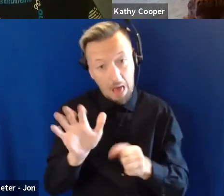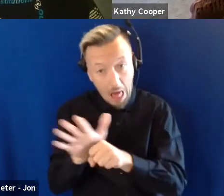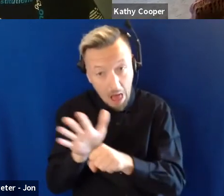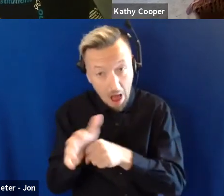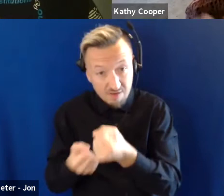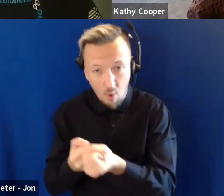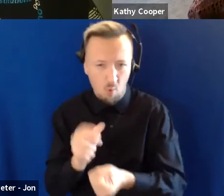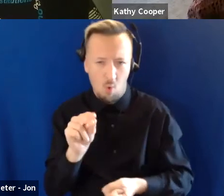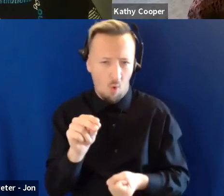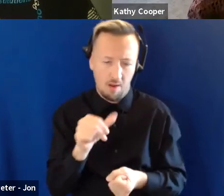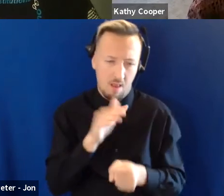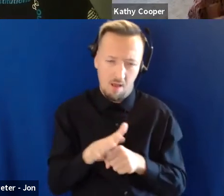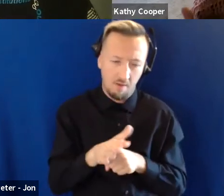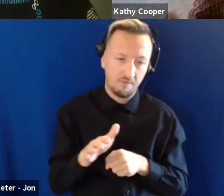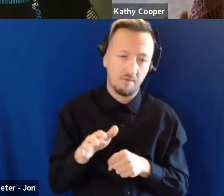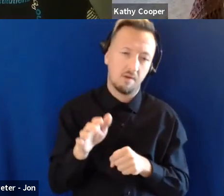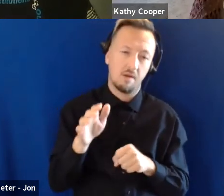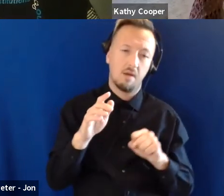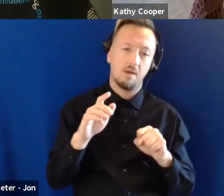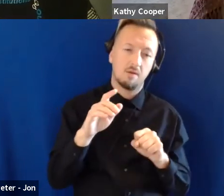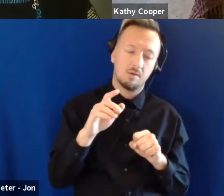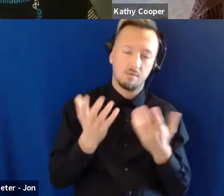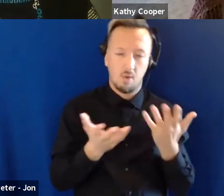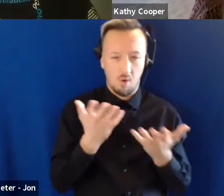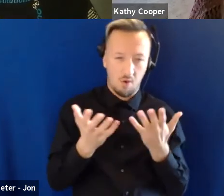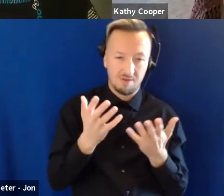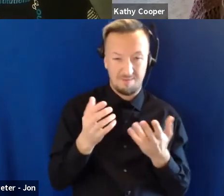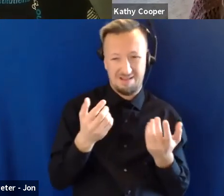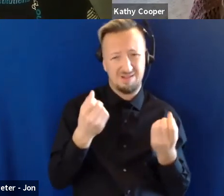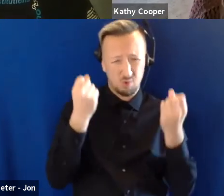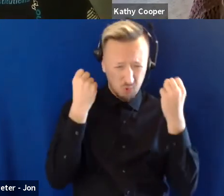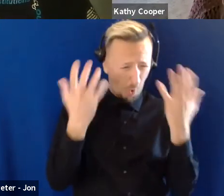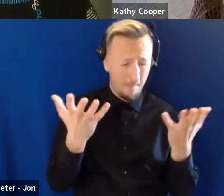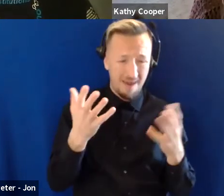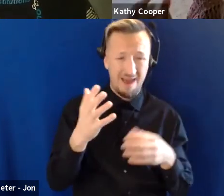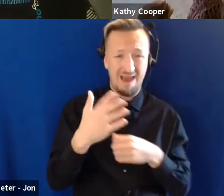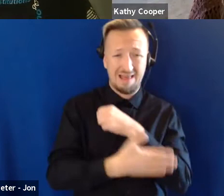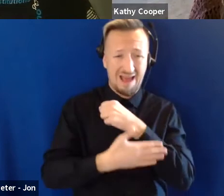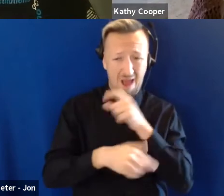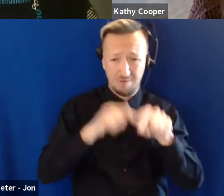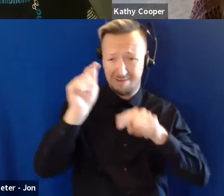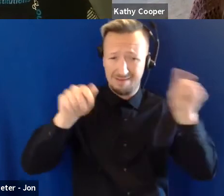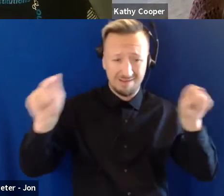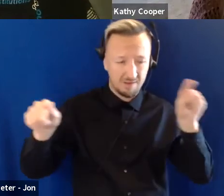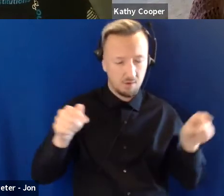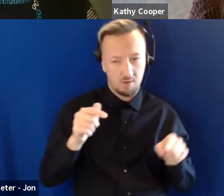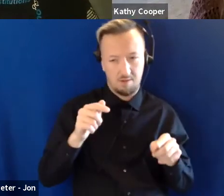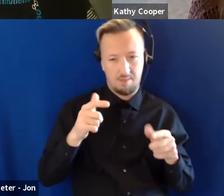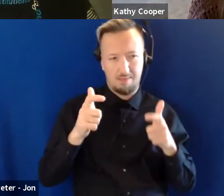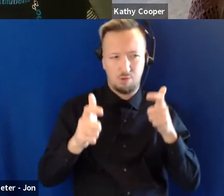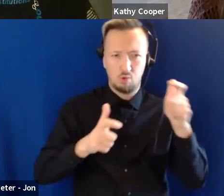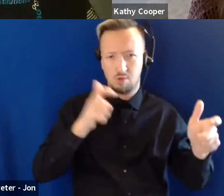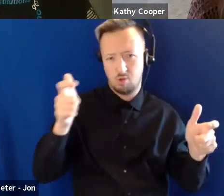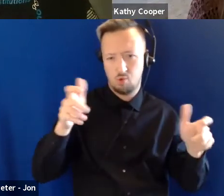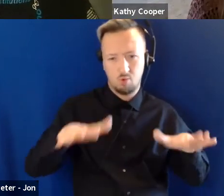regardless of who the center is that covers it, when you have that many counties, it's just hard to cover such a huge portion of the state. And